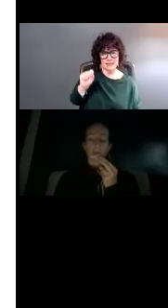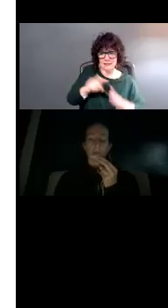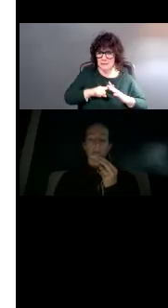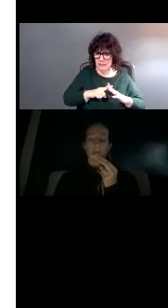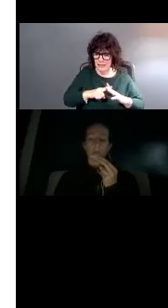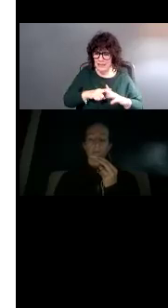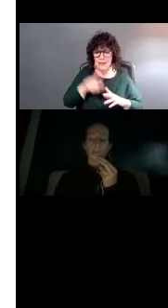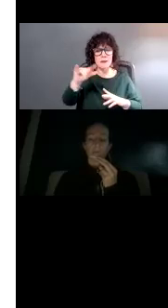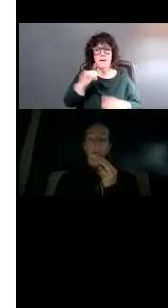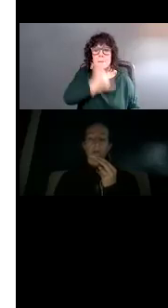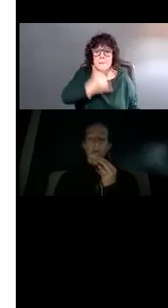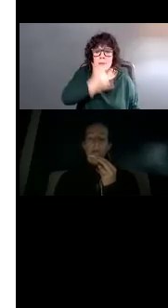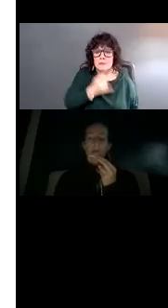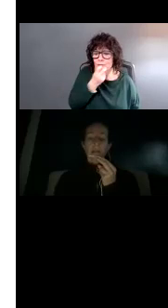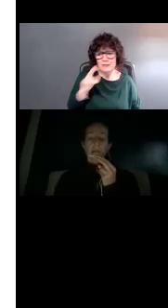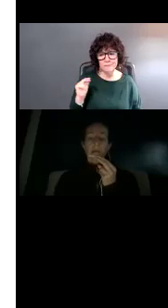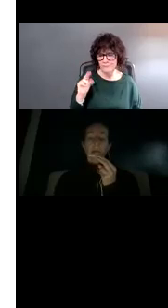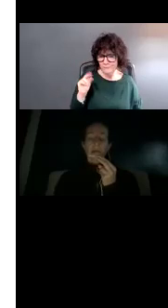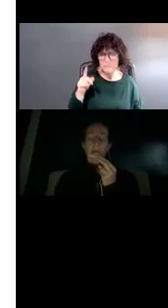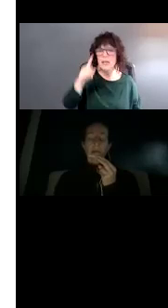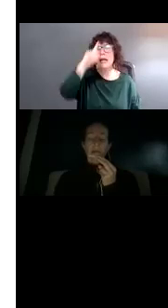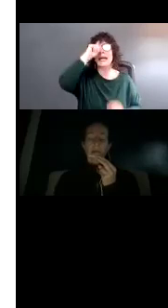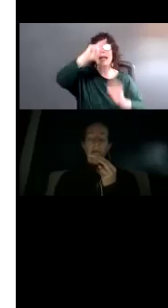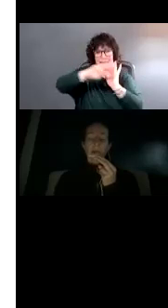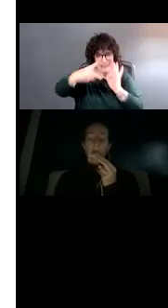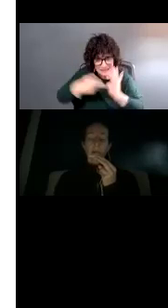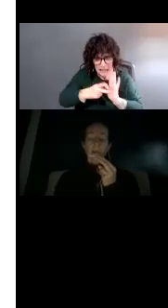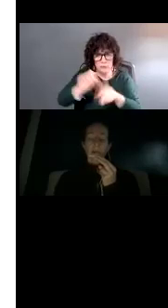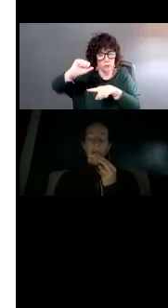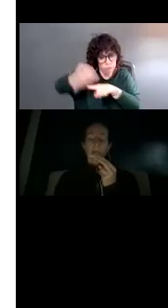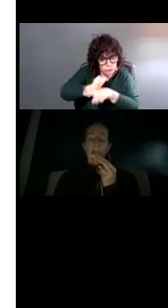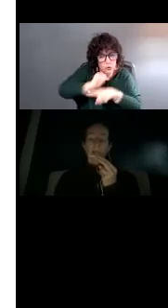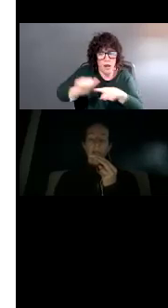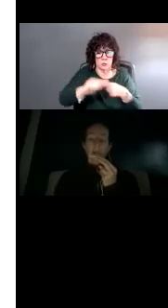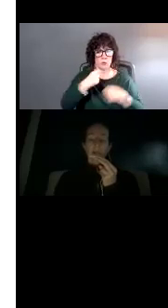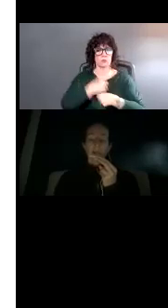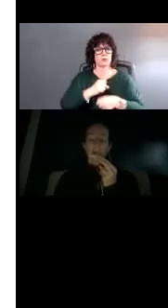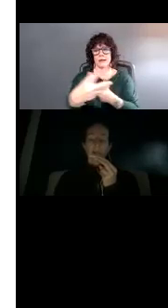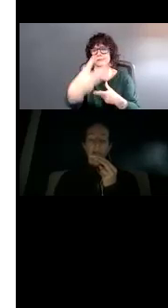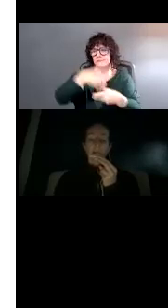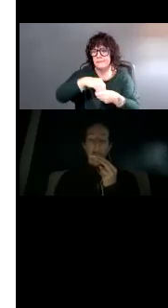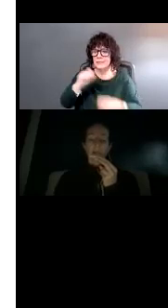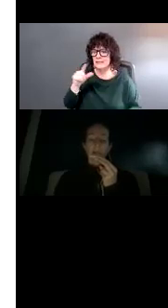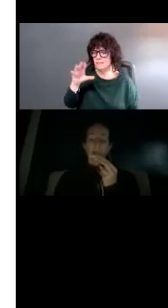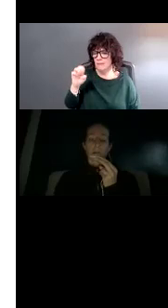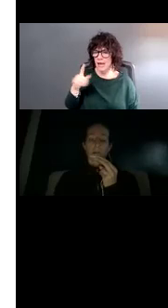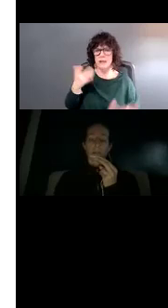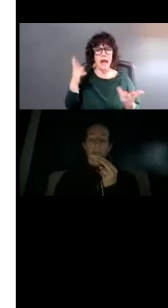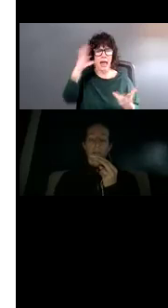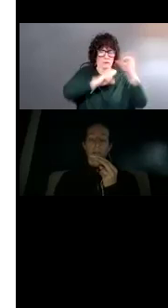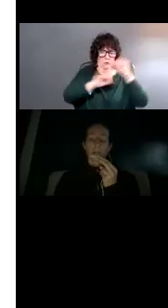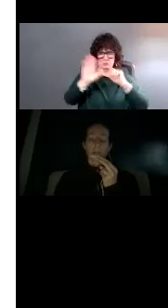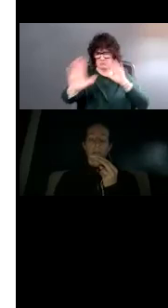spaces and not assuming about people's genders. We would like to recognize all of the languages that are used here in